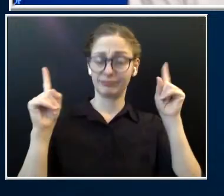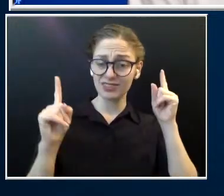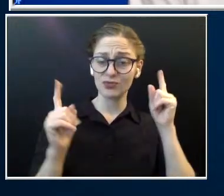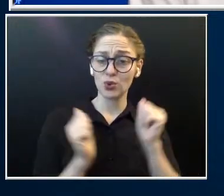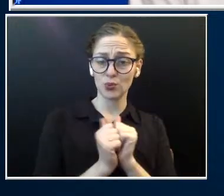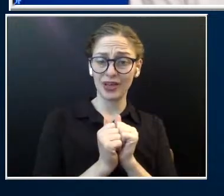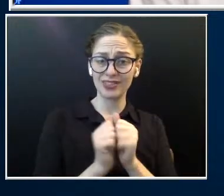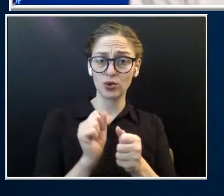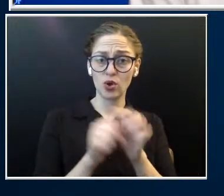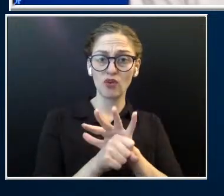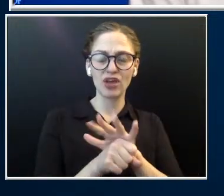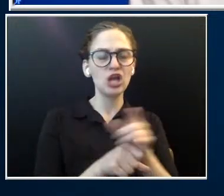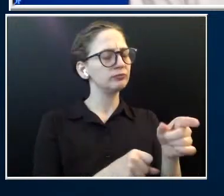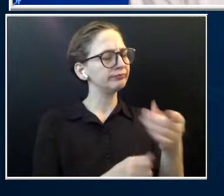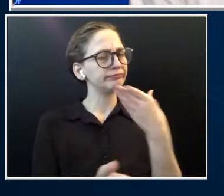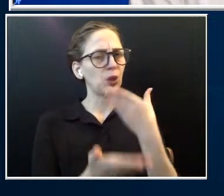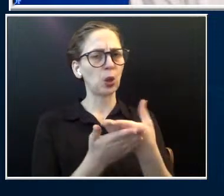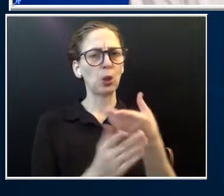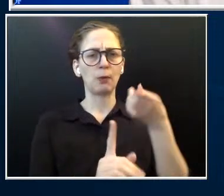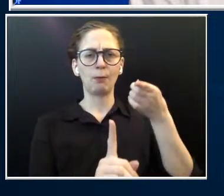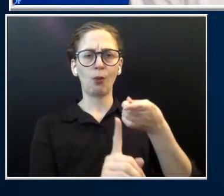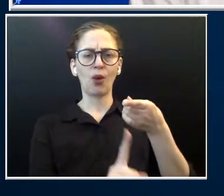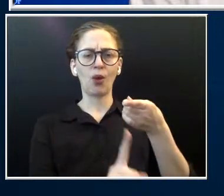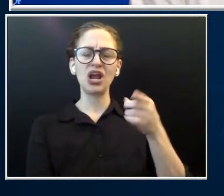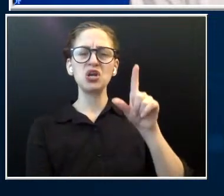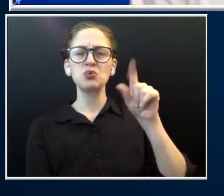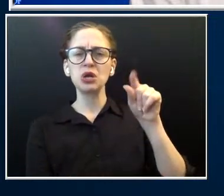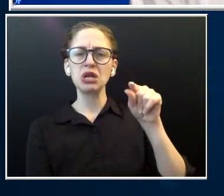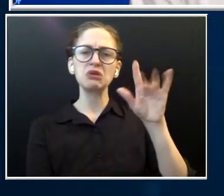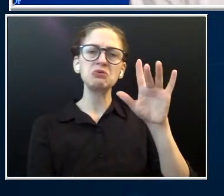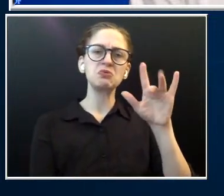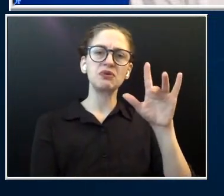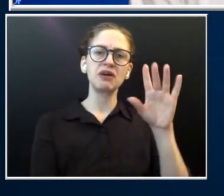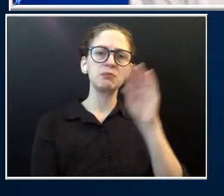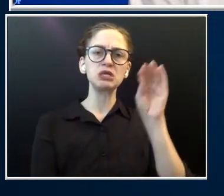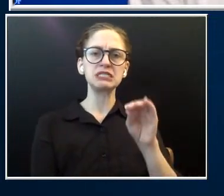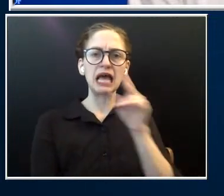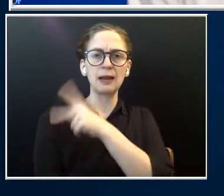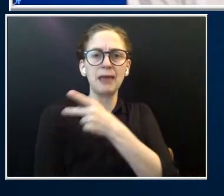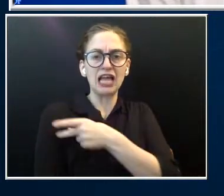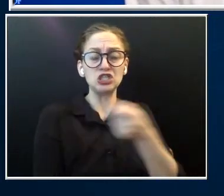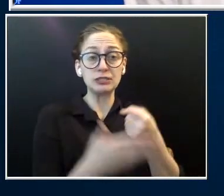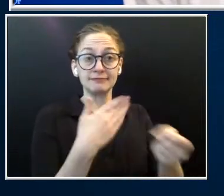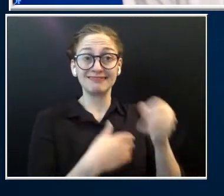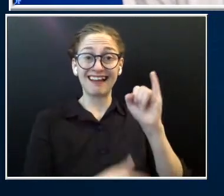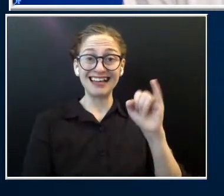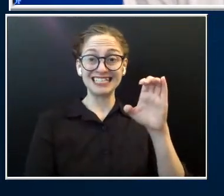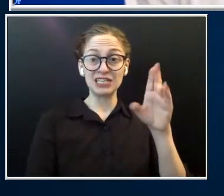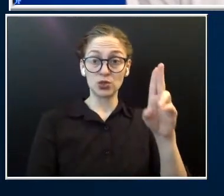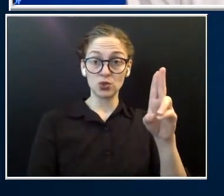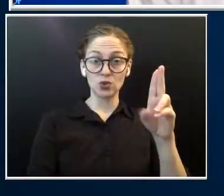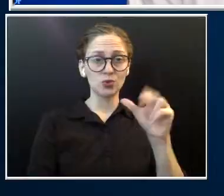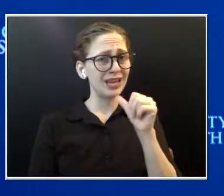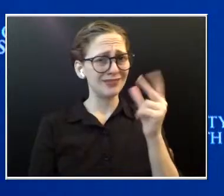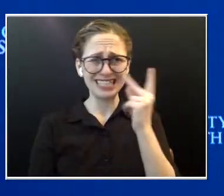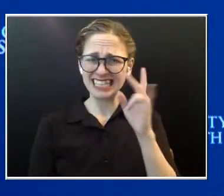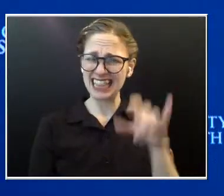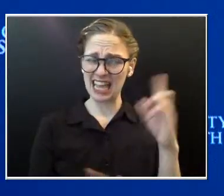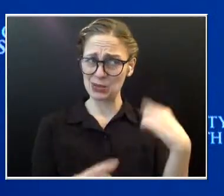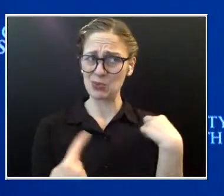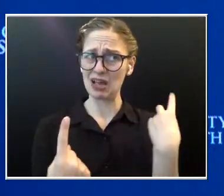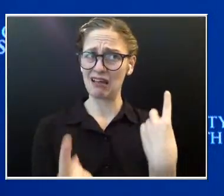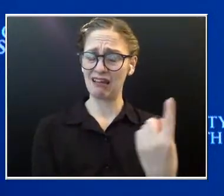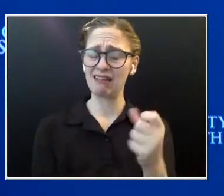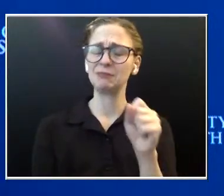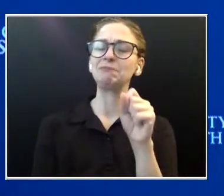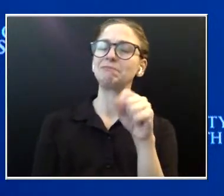know, 20-25% of these patients are in the ICU. We haven't seen that for a while either. Yeah, that's really the unfortunate thing. And again, don't know